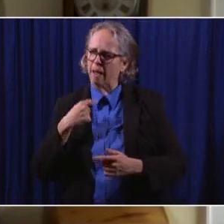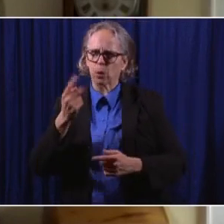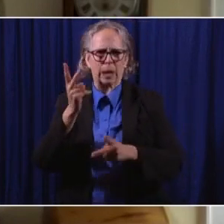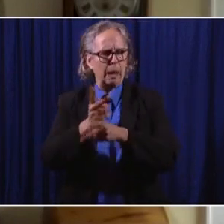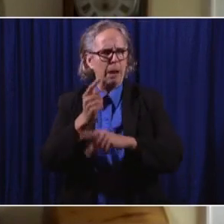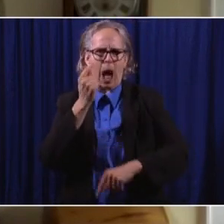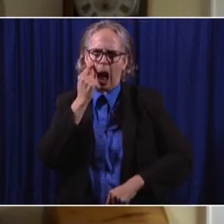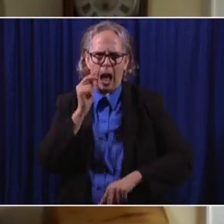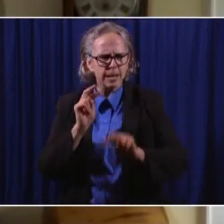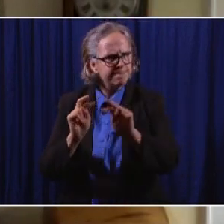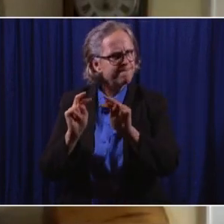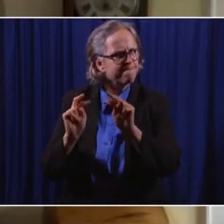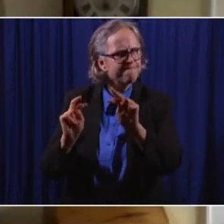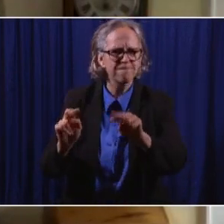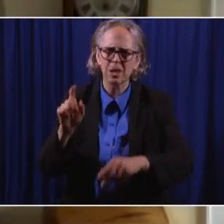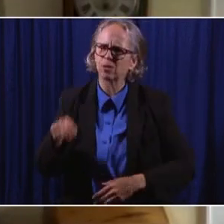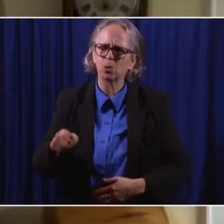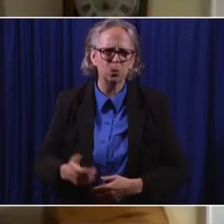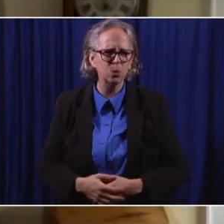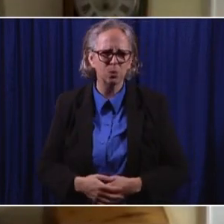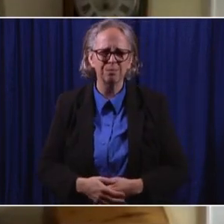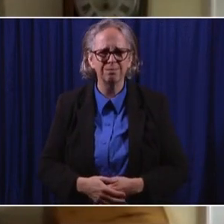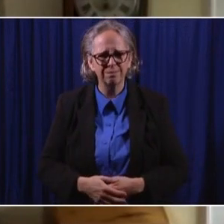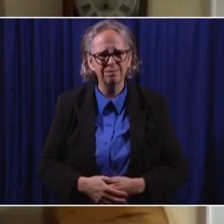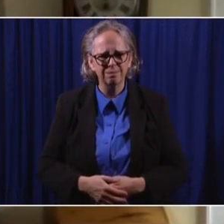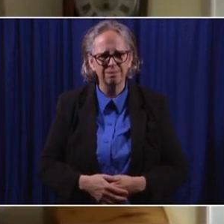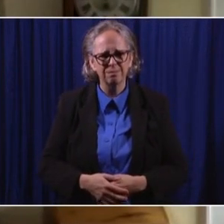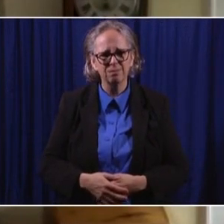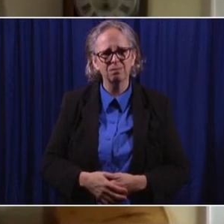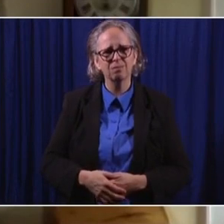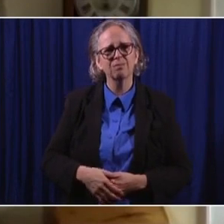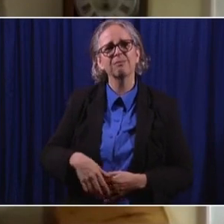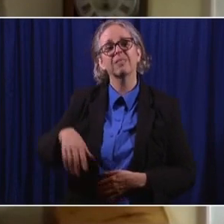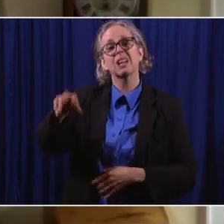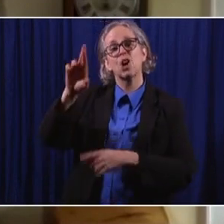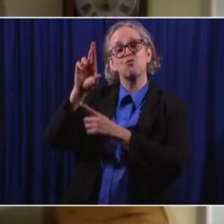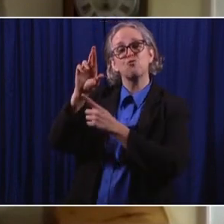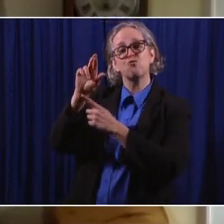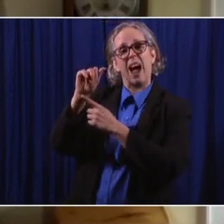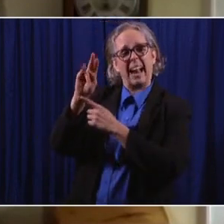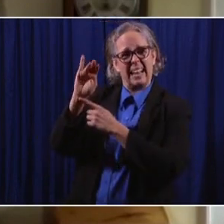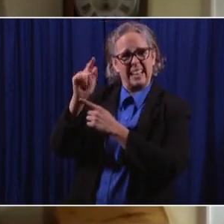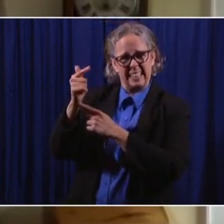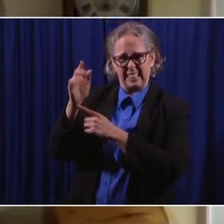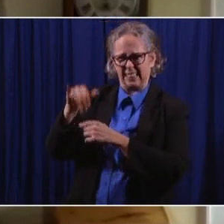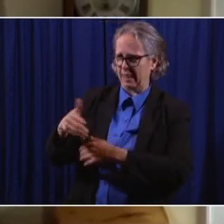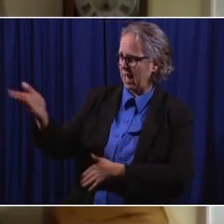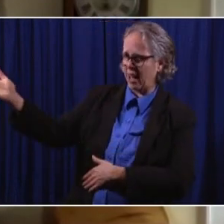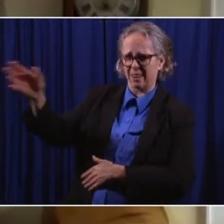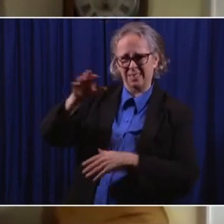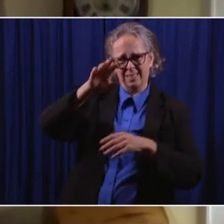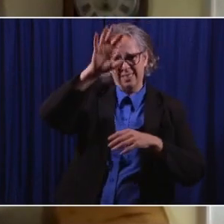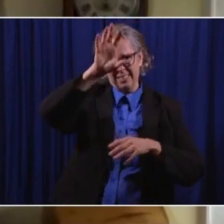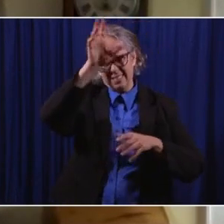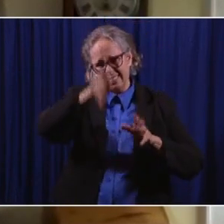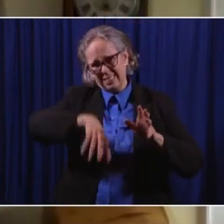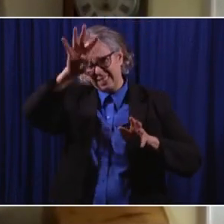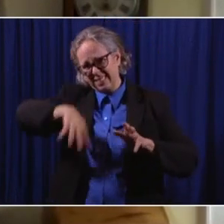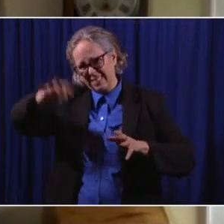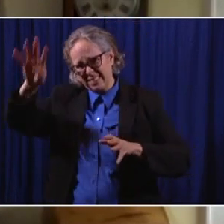Eric, let's go to the cases now ranked. As we described in the past, this chart takes the number of COVID